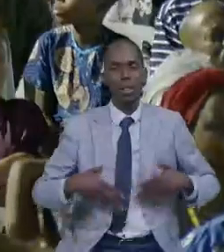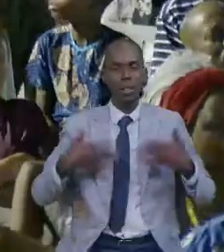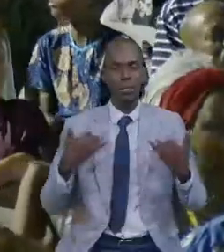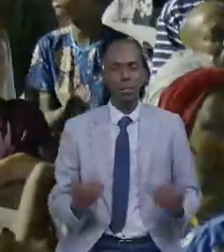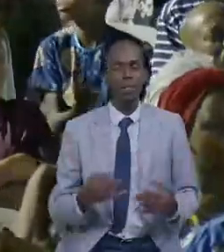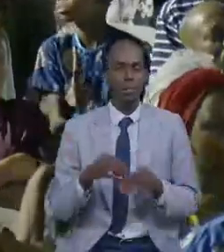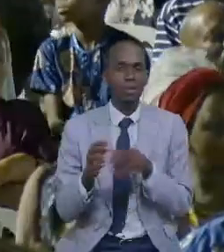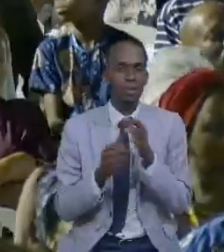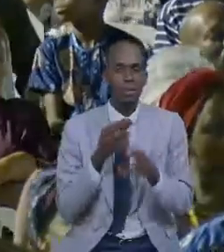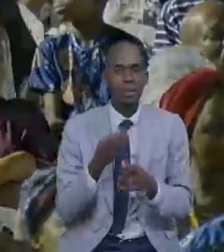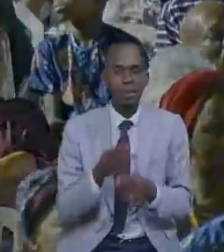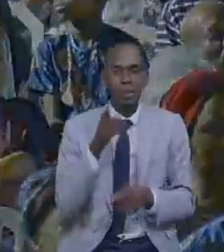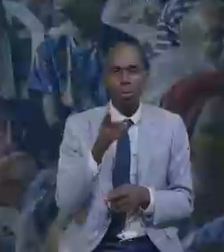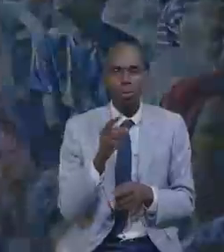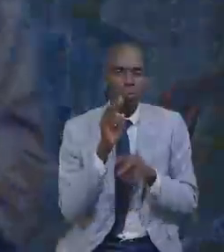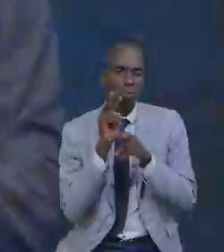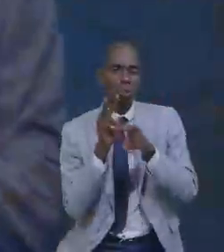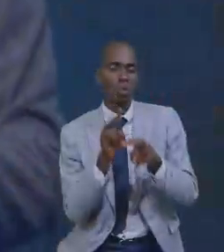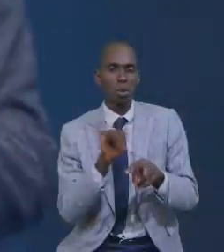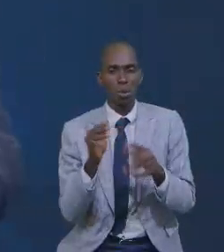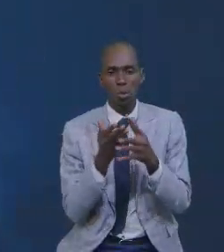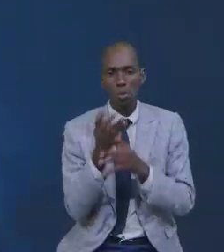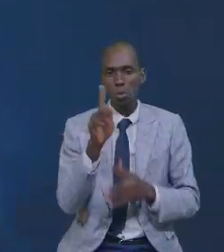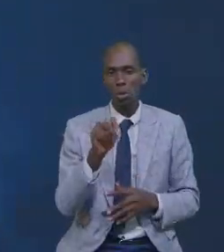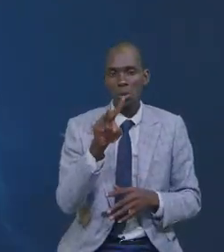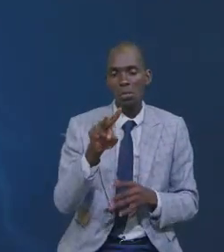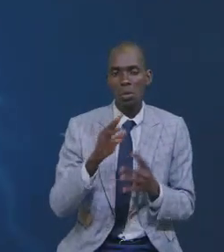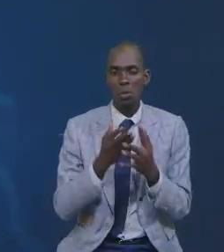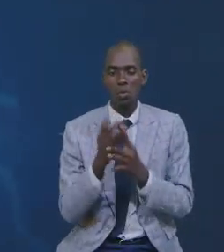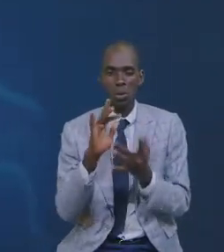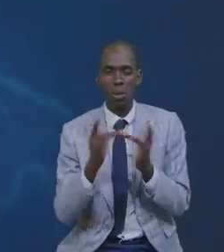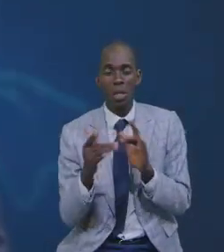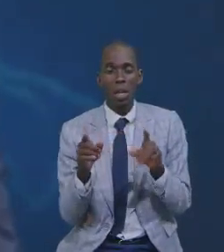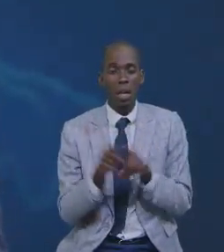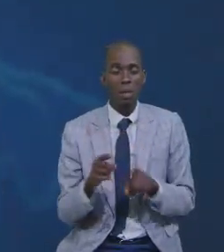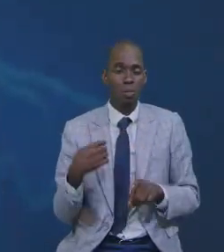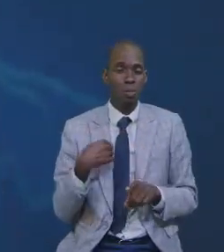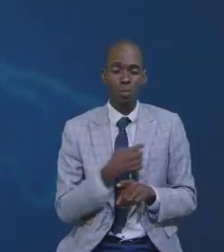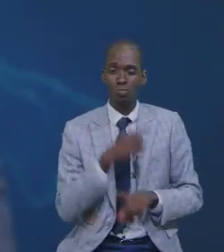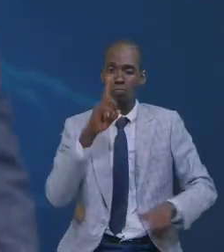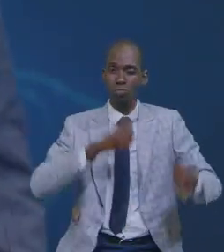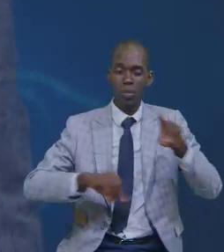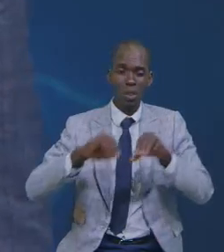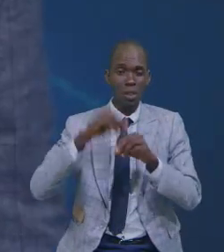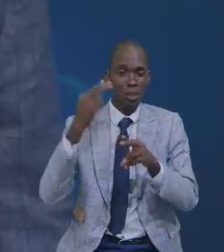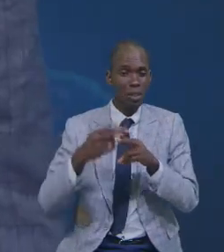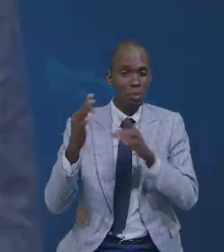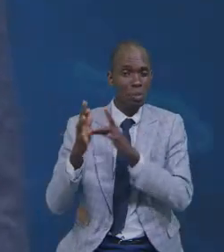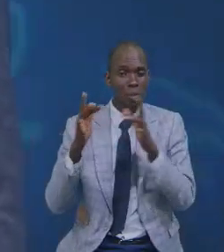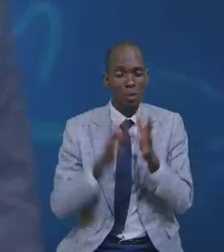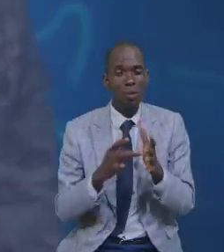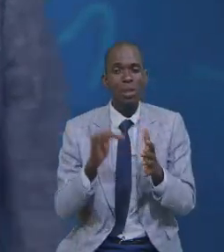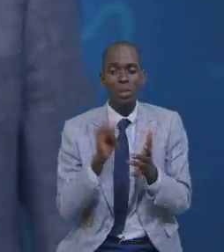radio and those on television, as we mention the name of Jesus, the decree comes out and